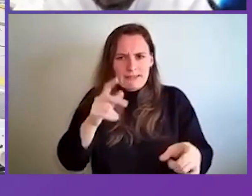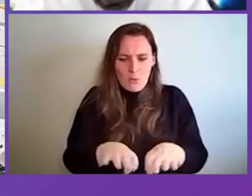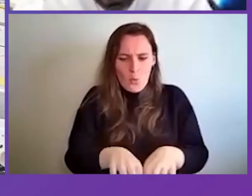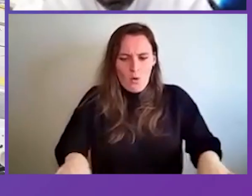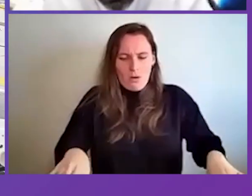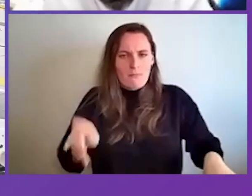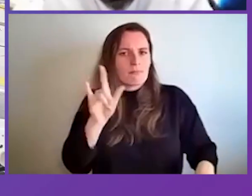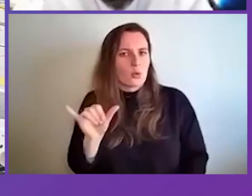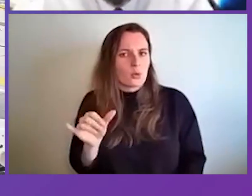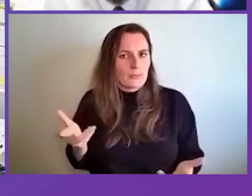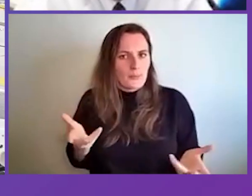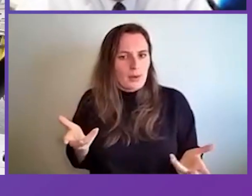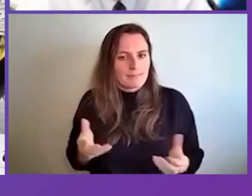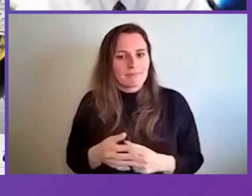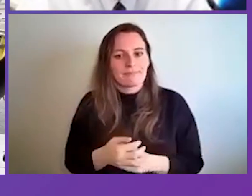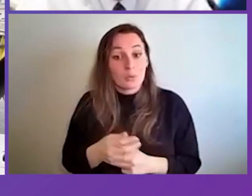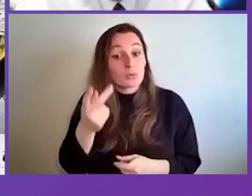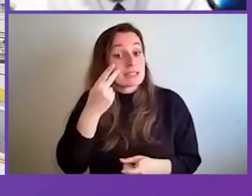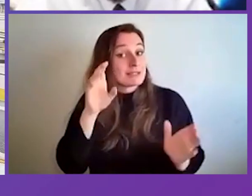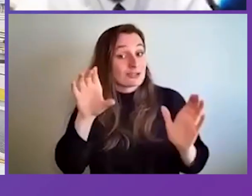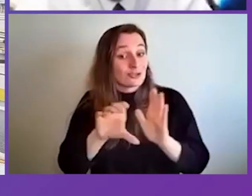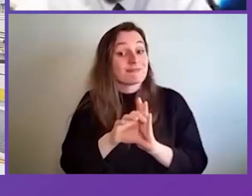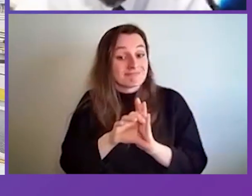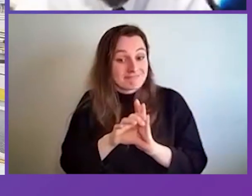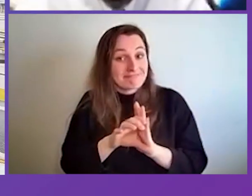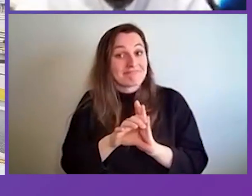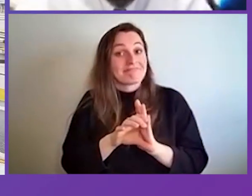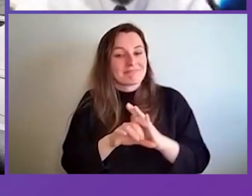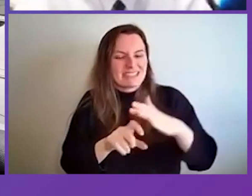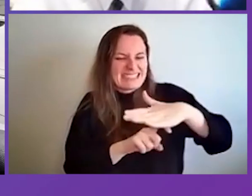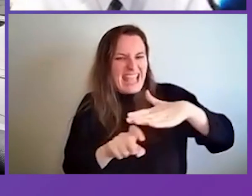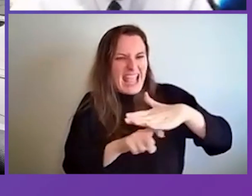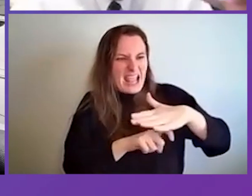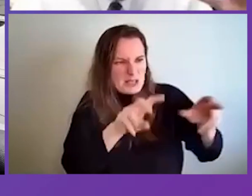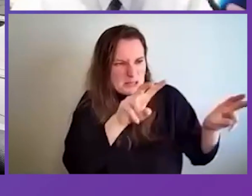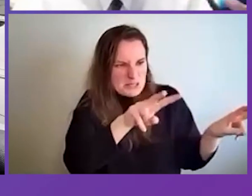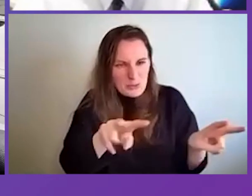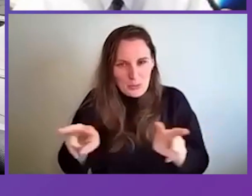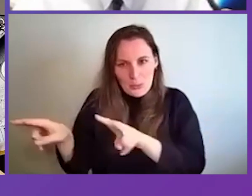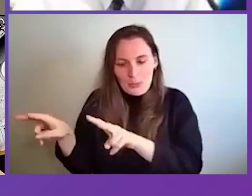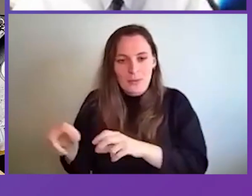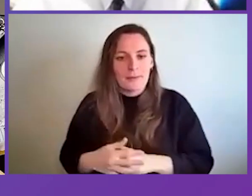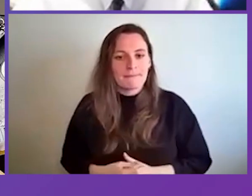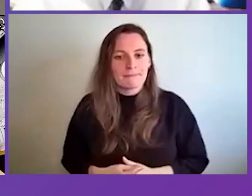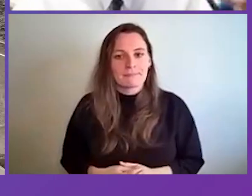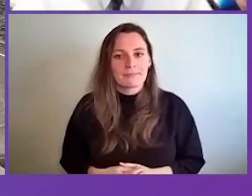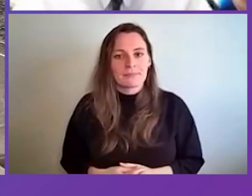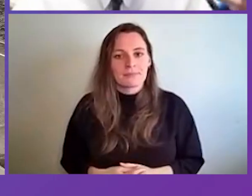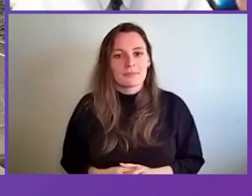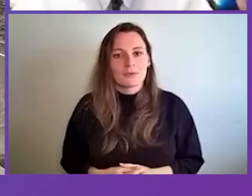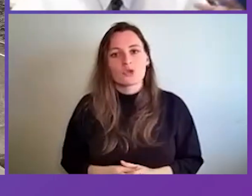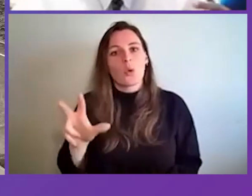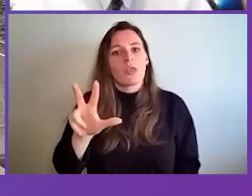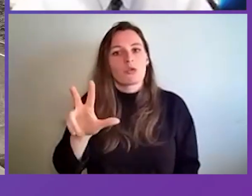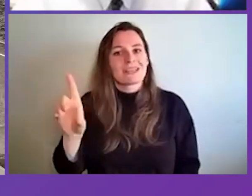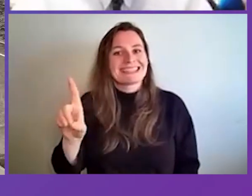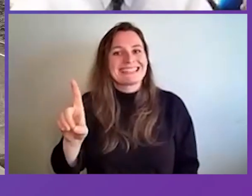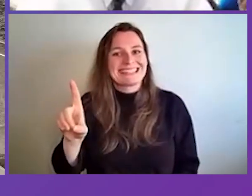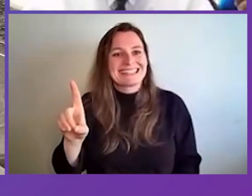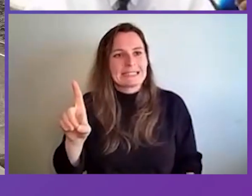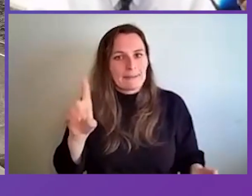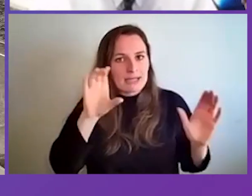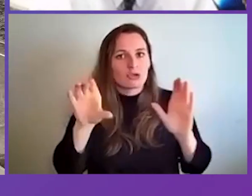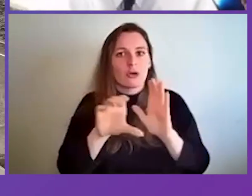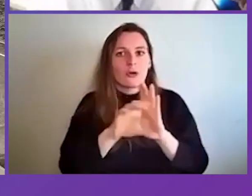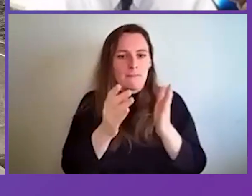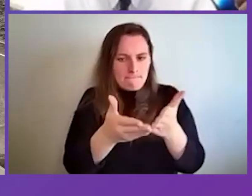what the resulting scan sort of looks like. And you can see once we get this 3D scan, we can then take measurements. These